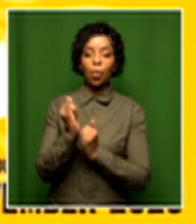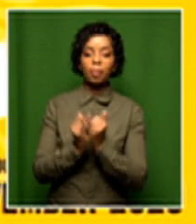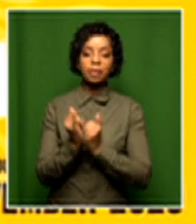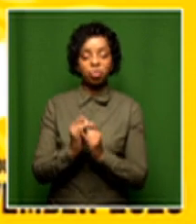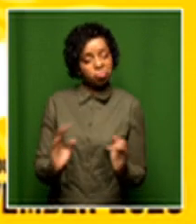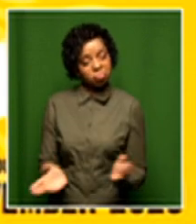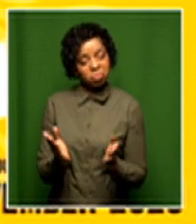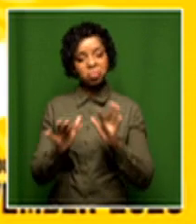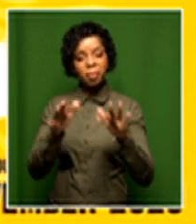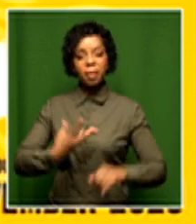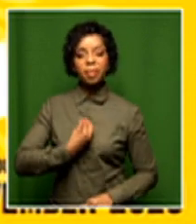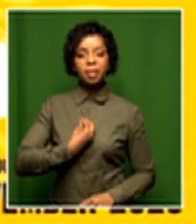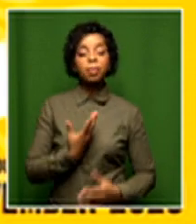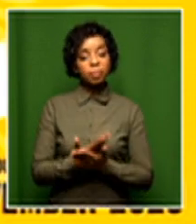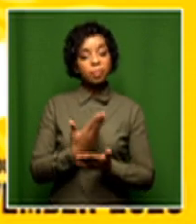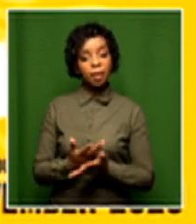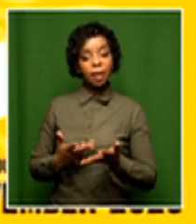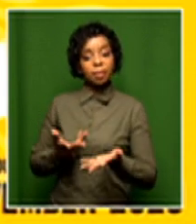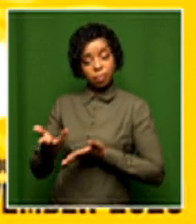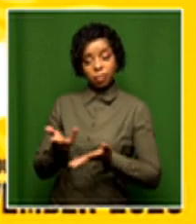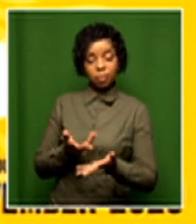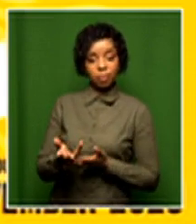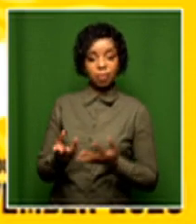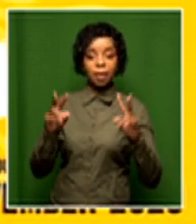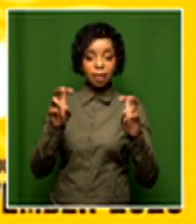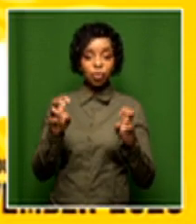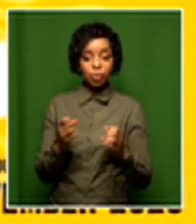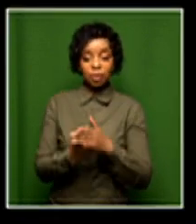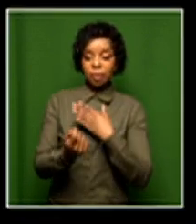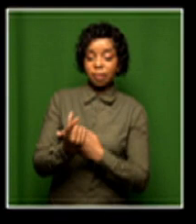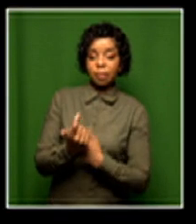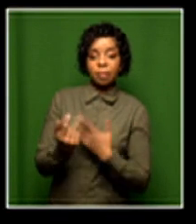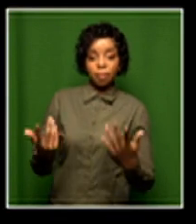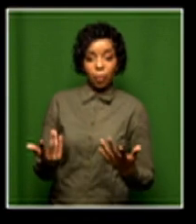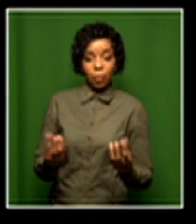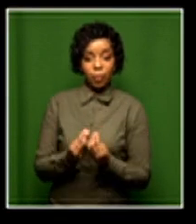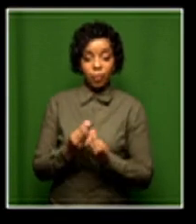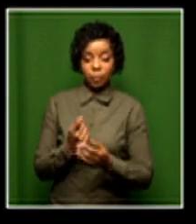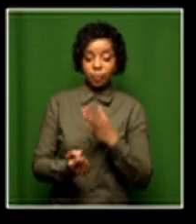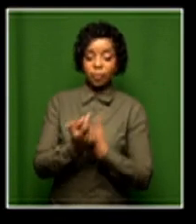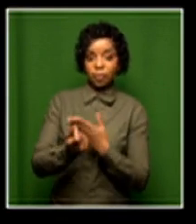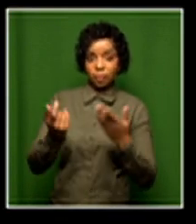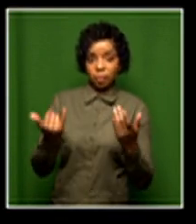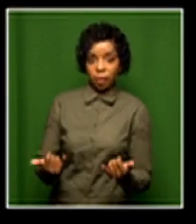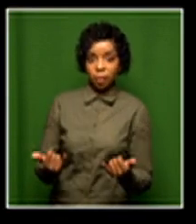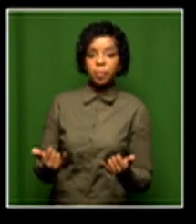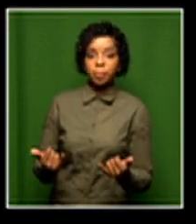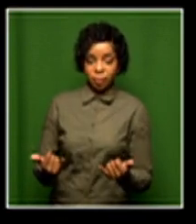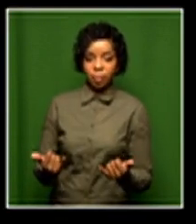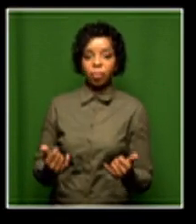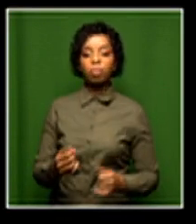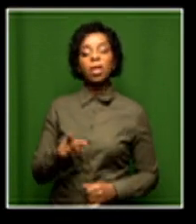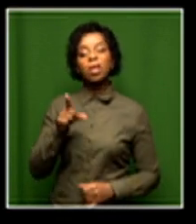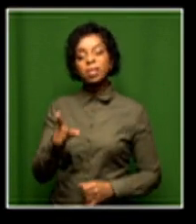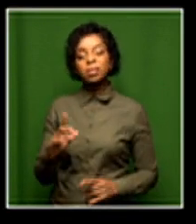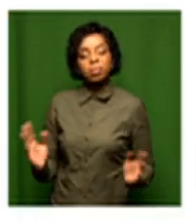South Africans to engage with and contemplate important issues of current affairs. The competition was also created to encourage the youth to think